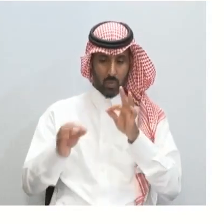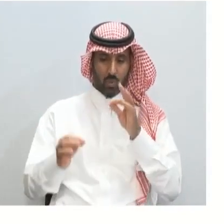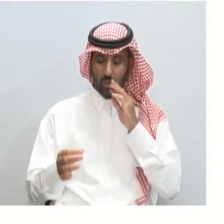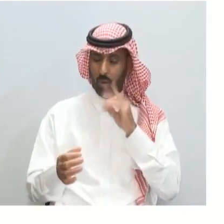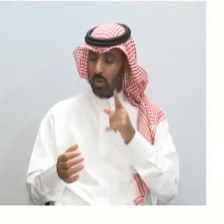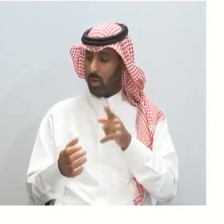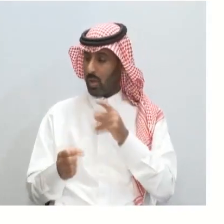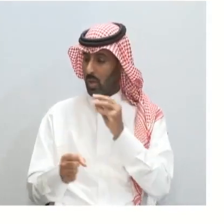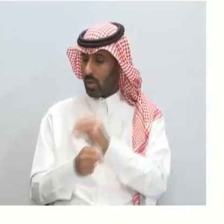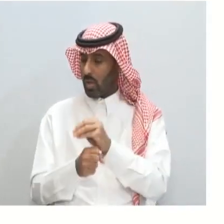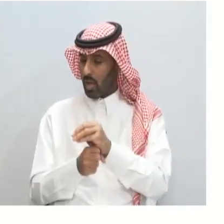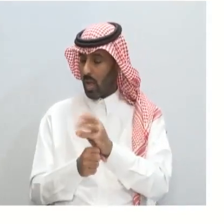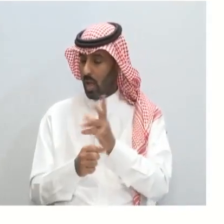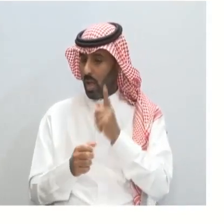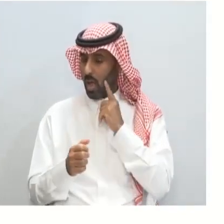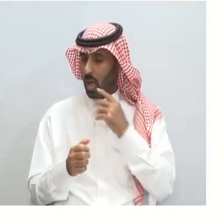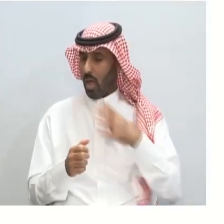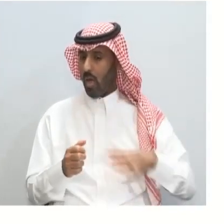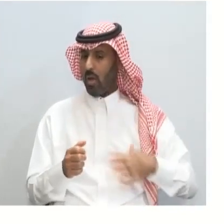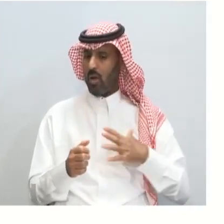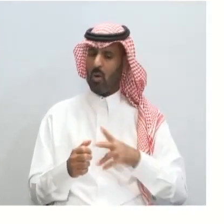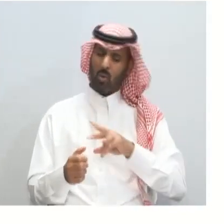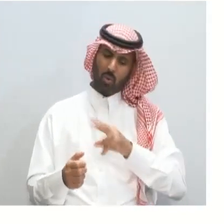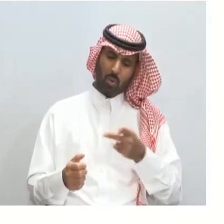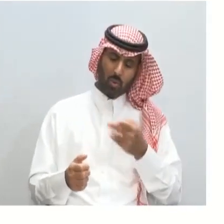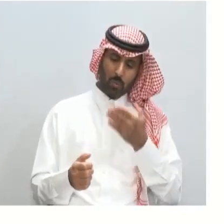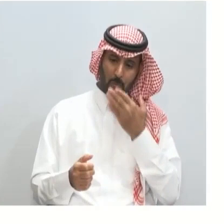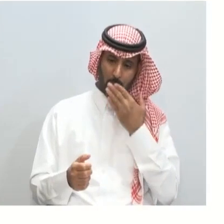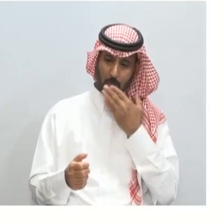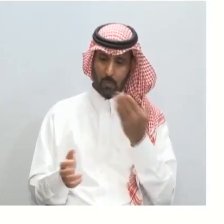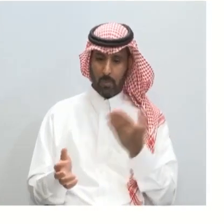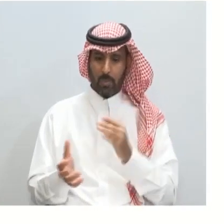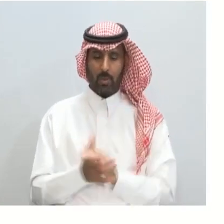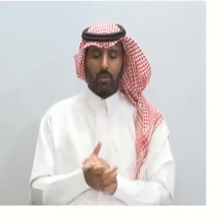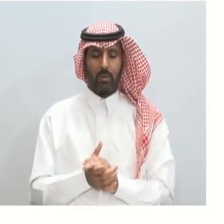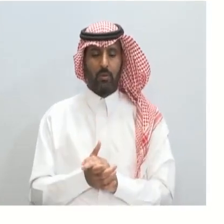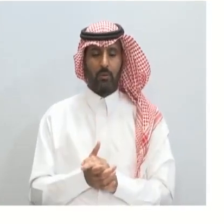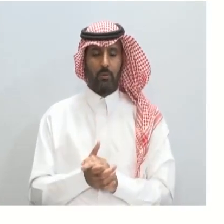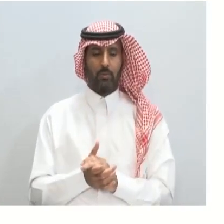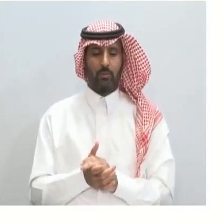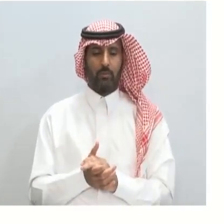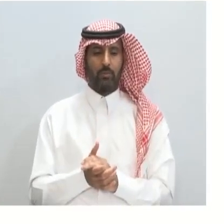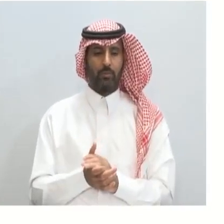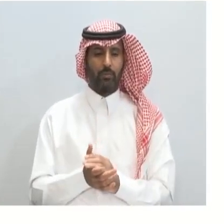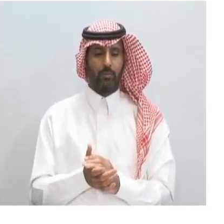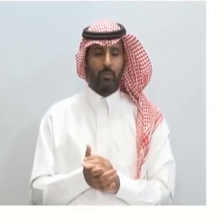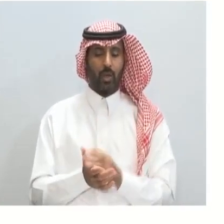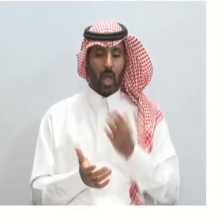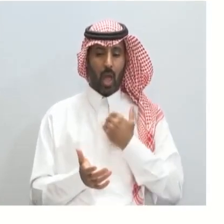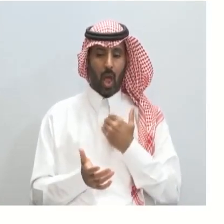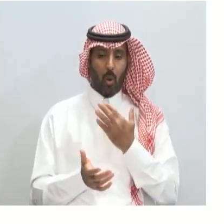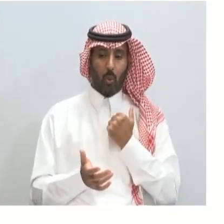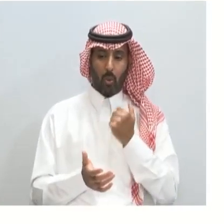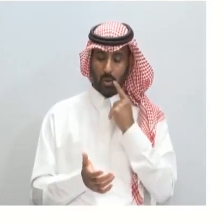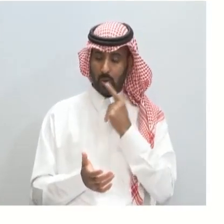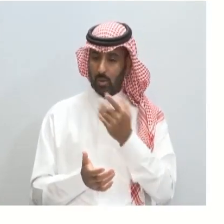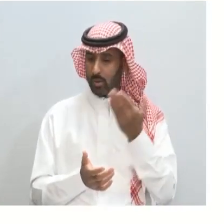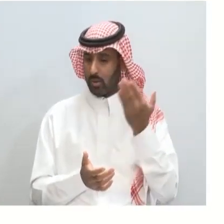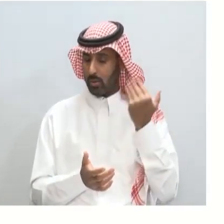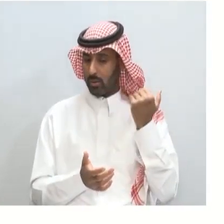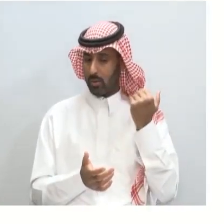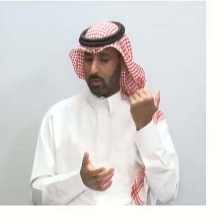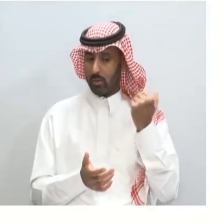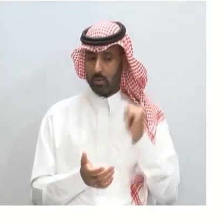loyalty to a co-worker and to his manager and the store. I wouldn't put it past him.